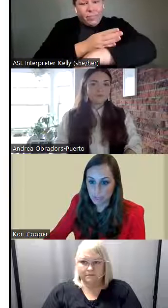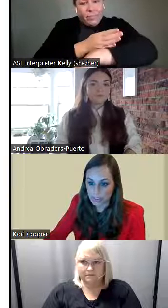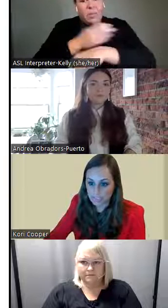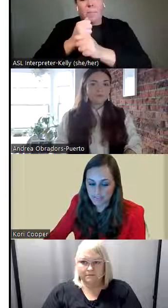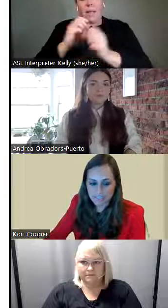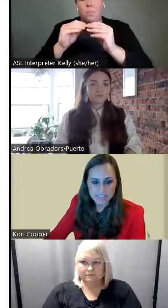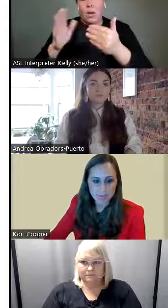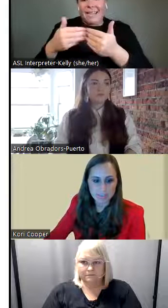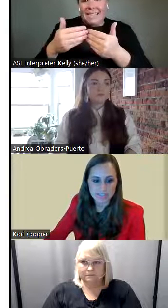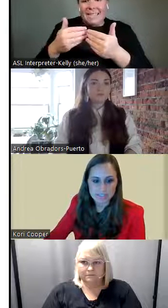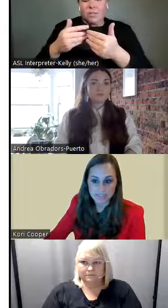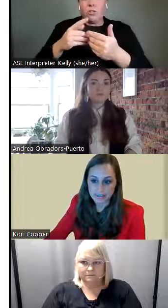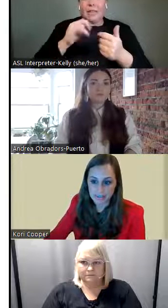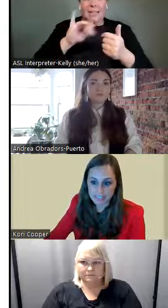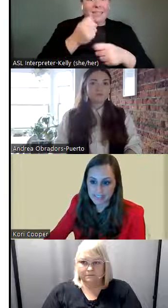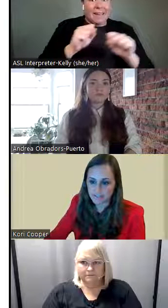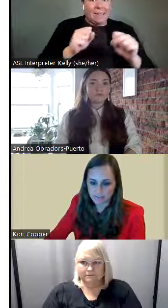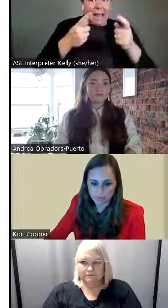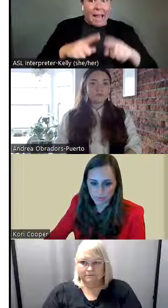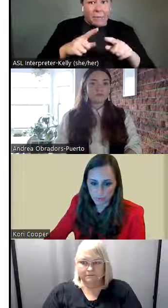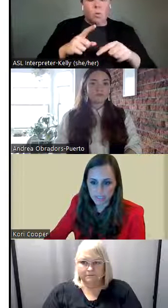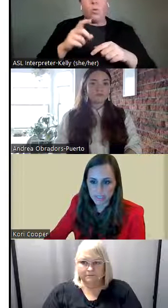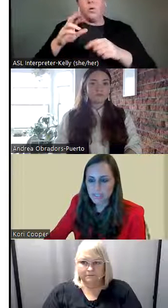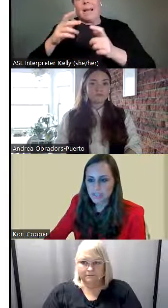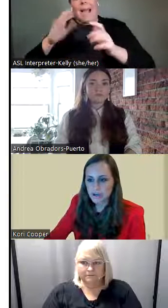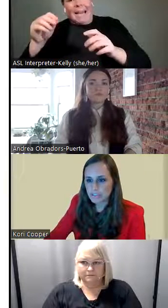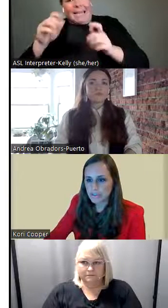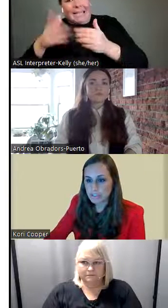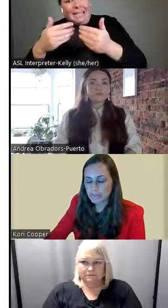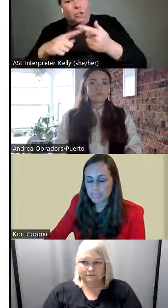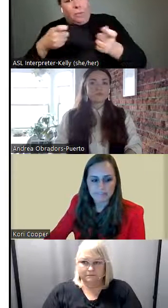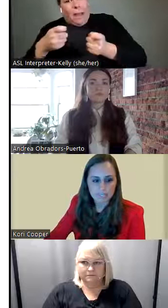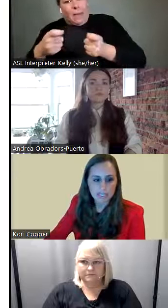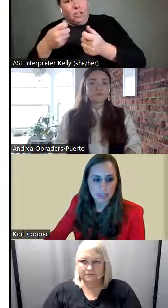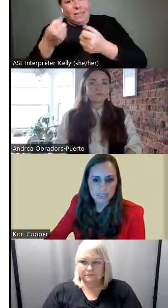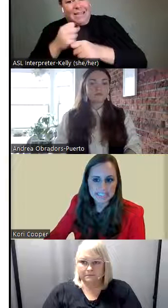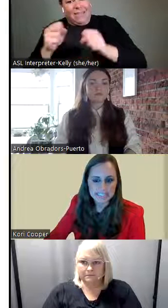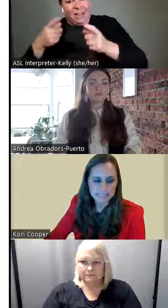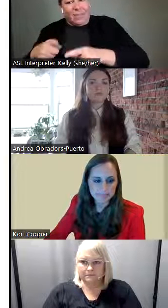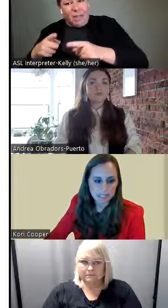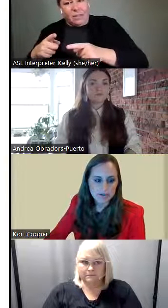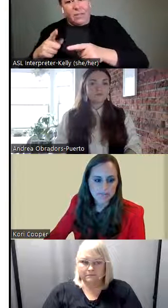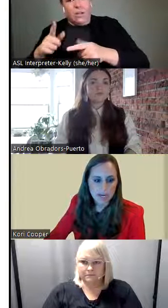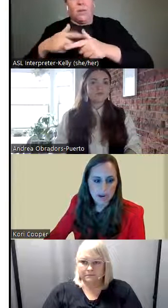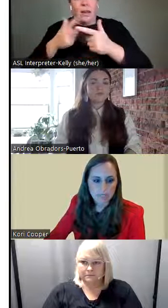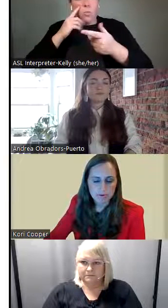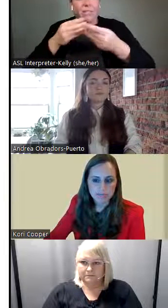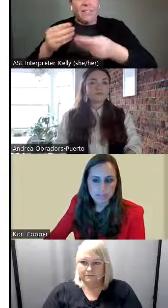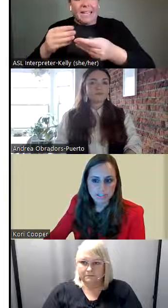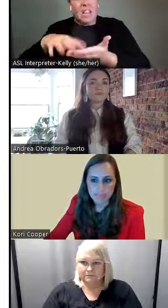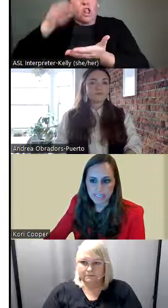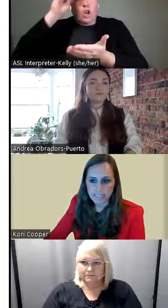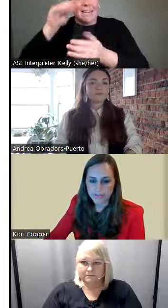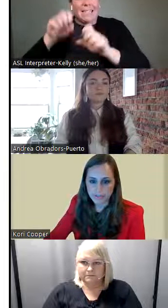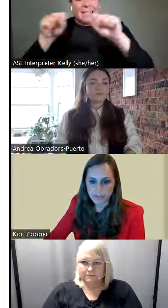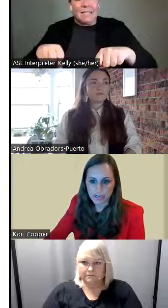to report safety events, as well as easier to manage safety events reported, to ultimately feed a learning system for how we can prevent